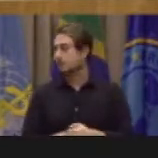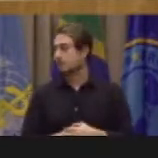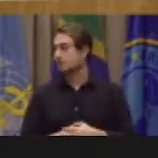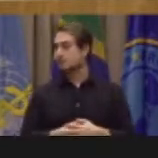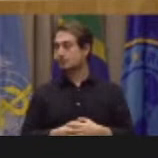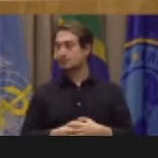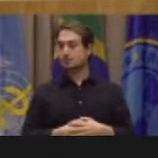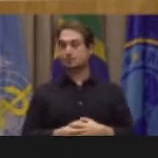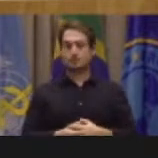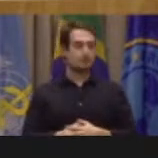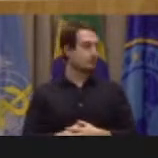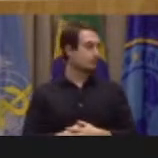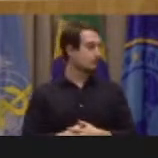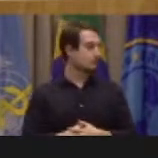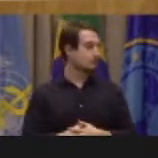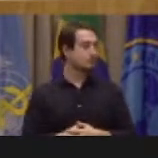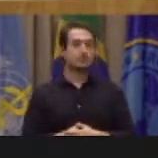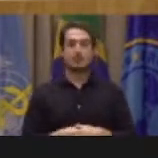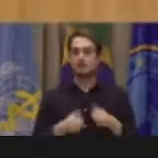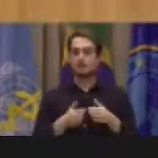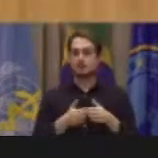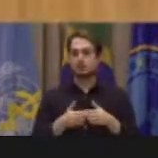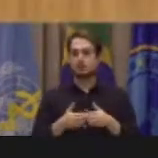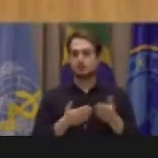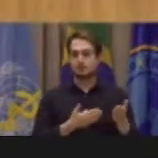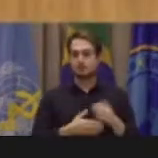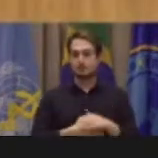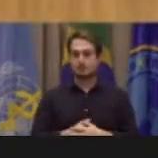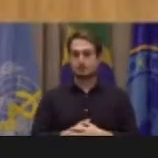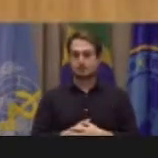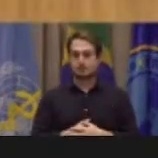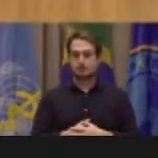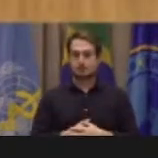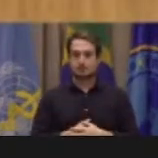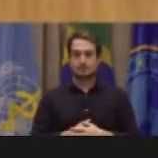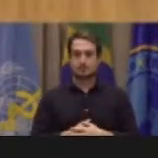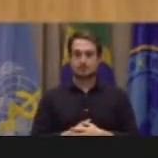other contributions, please? Ronaldo.